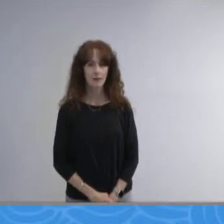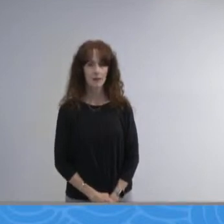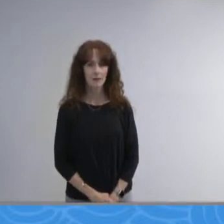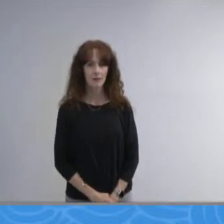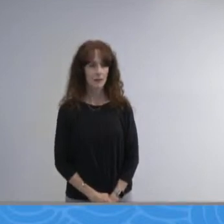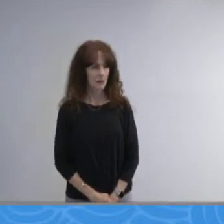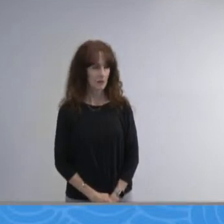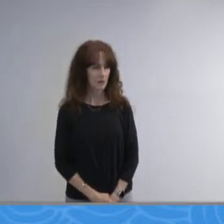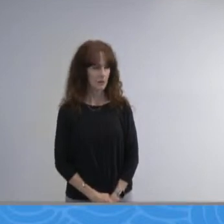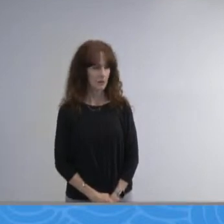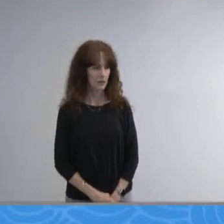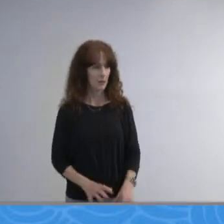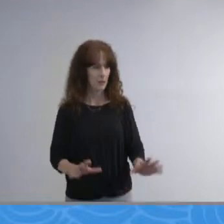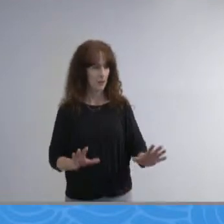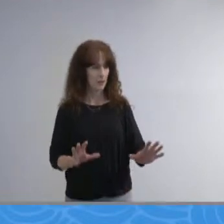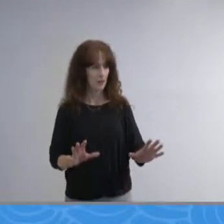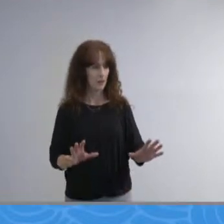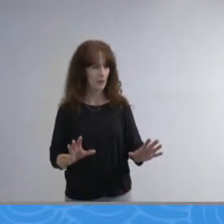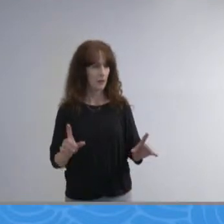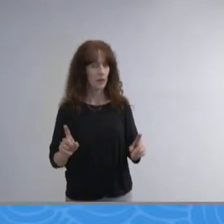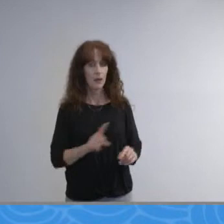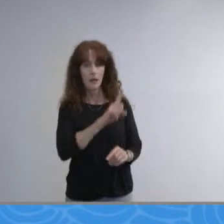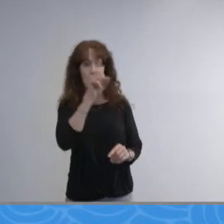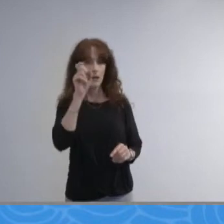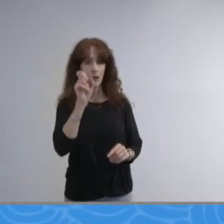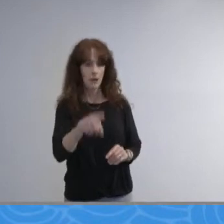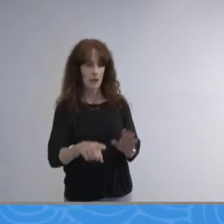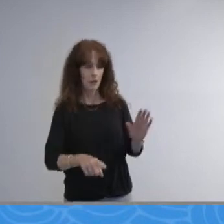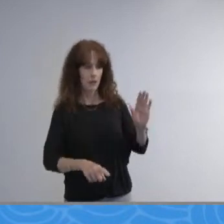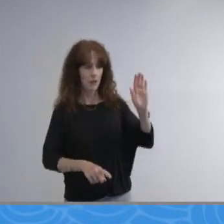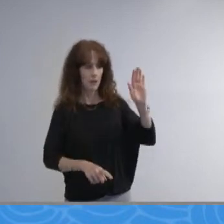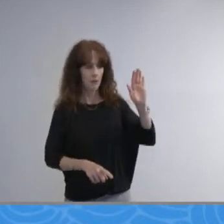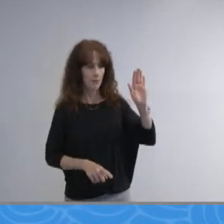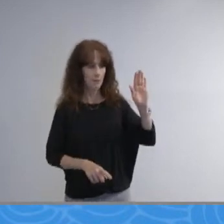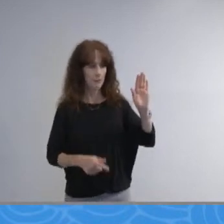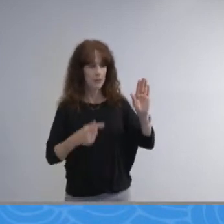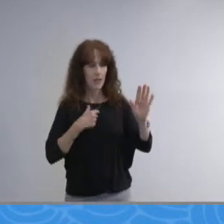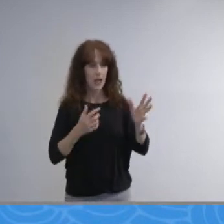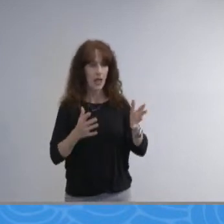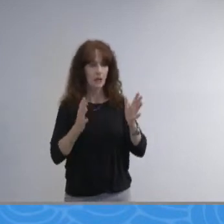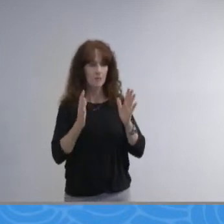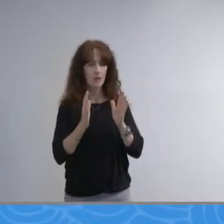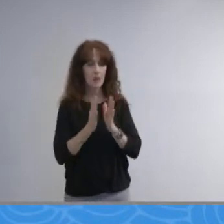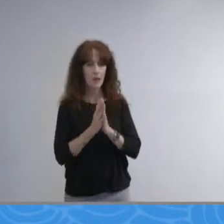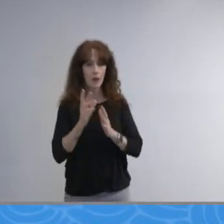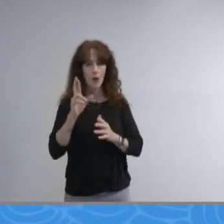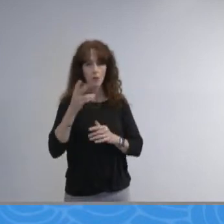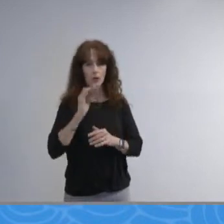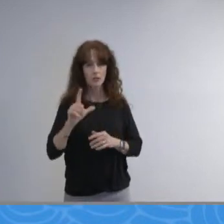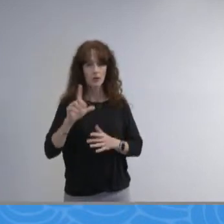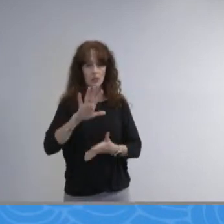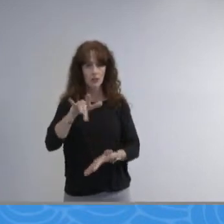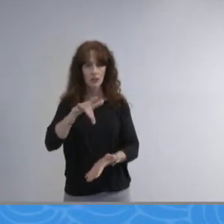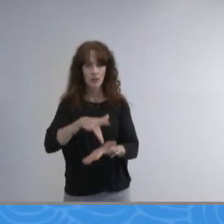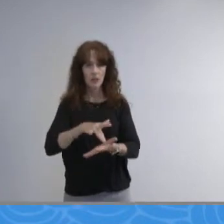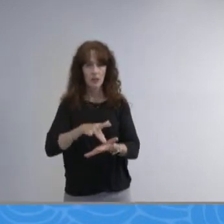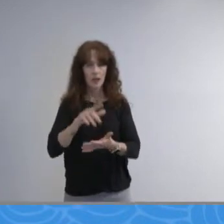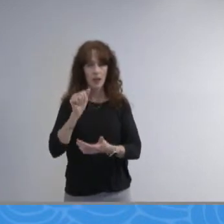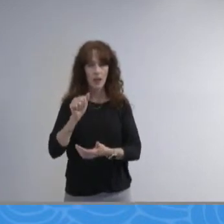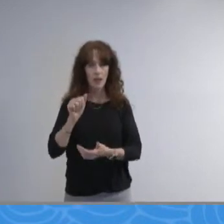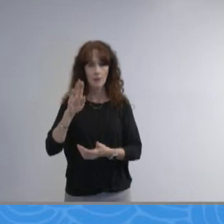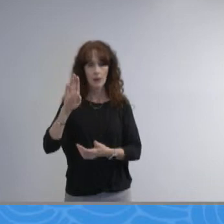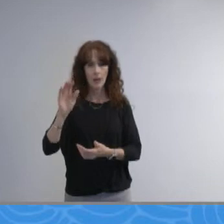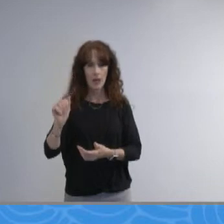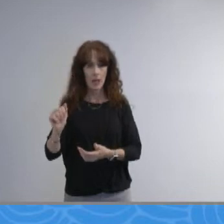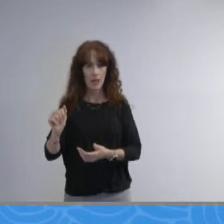If you'd like to address Candy, I'm actually going through the regional center for my ABA,